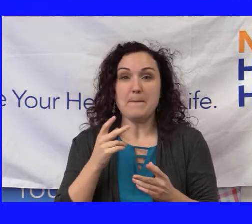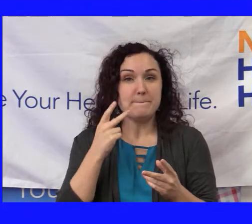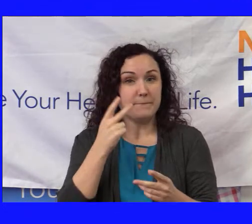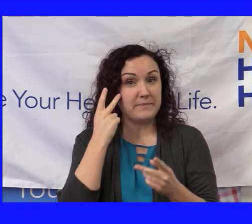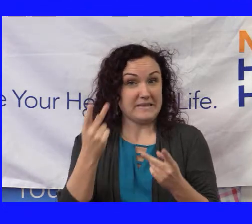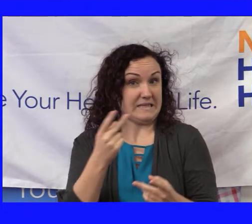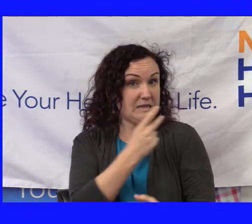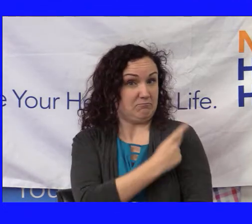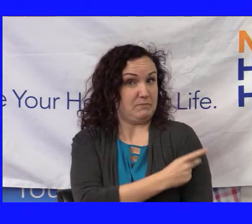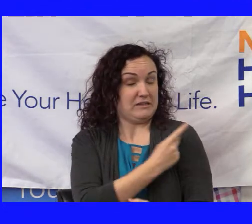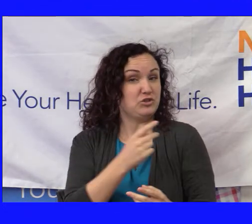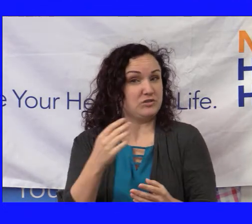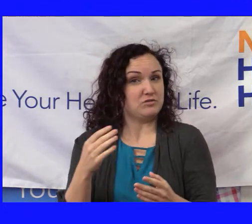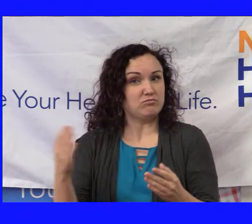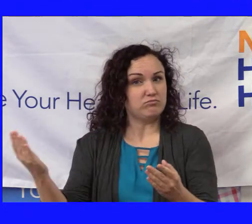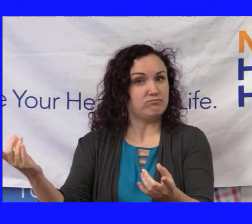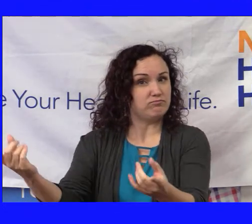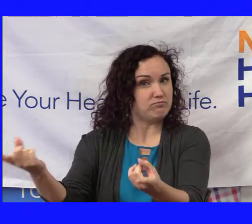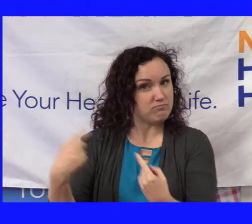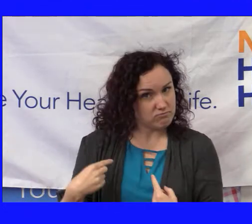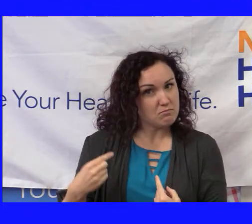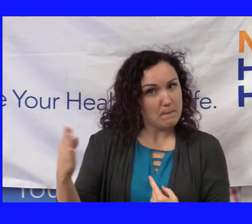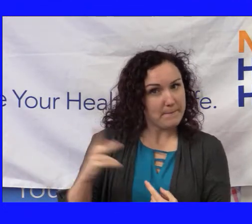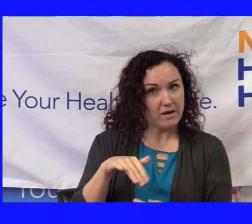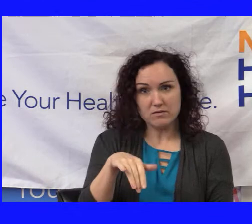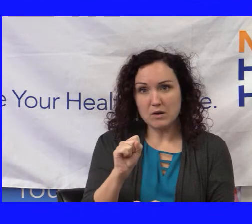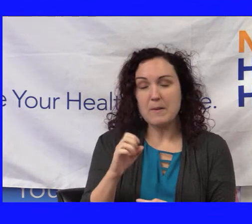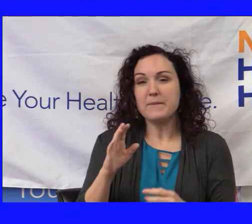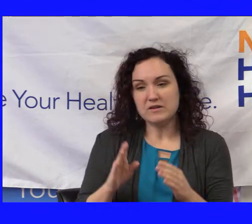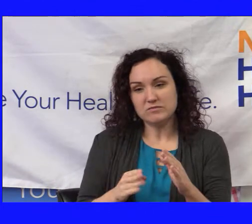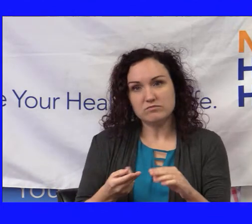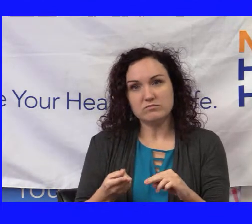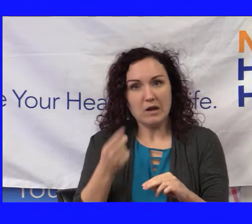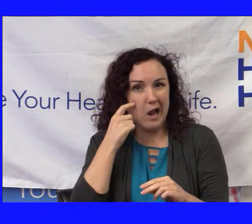about 15% below previous volume, but moving upward.